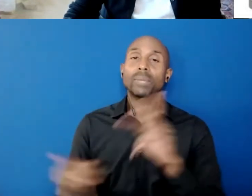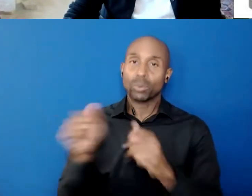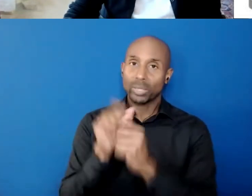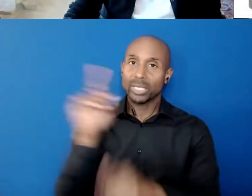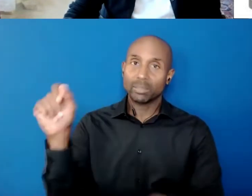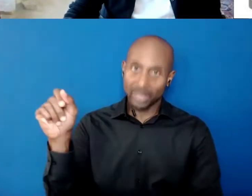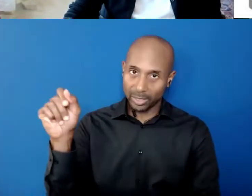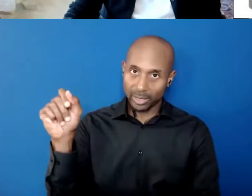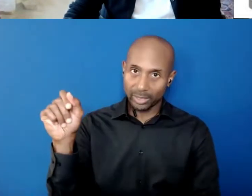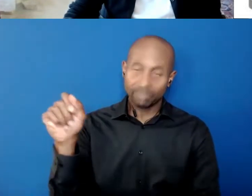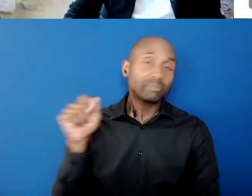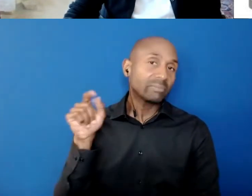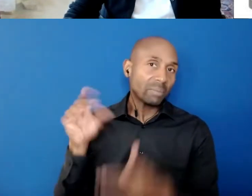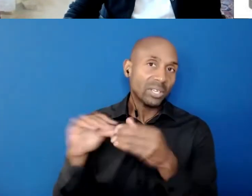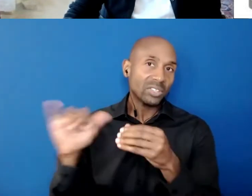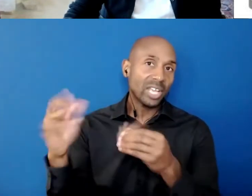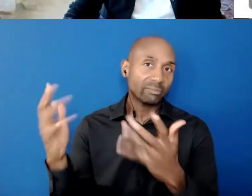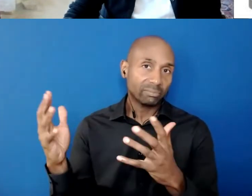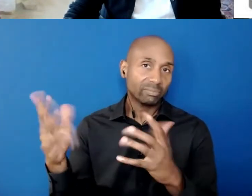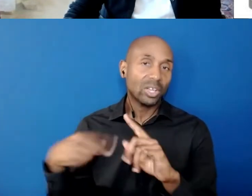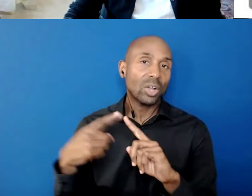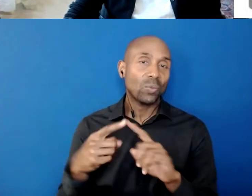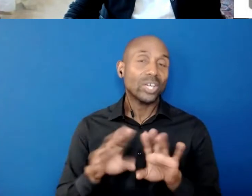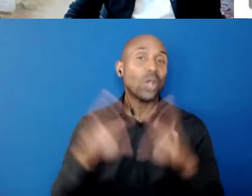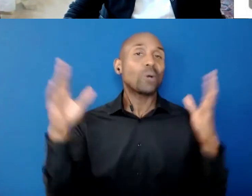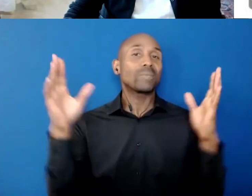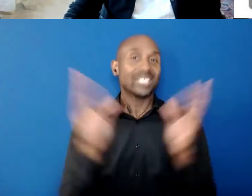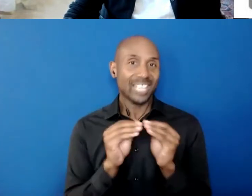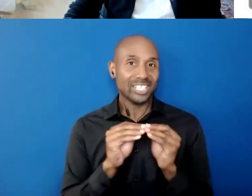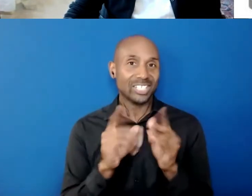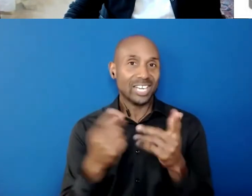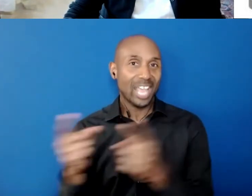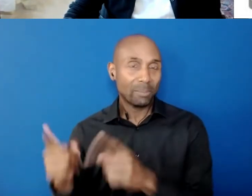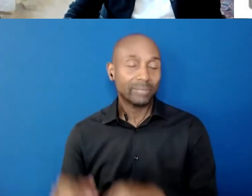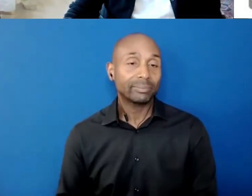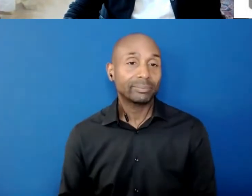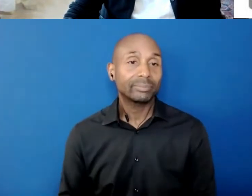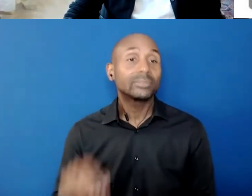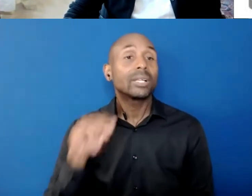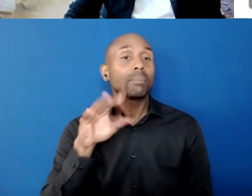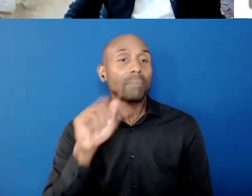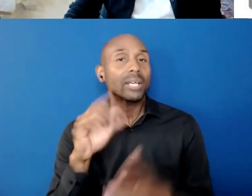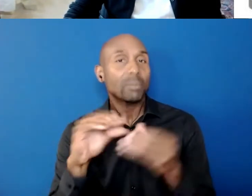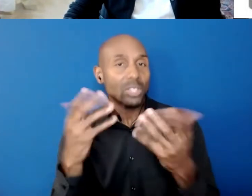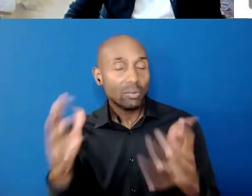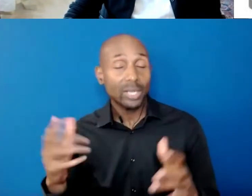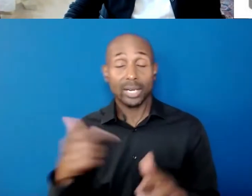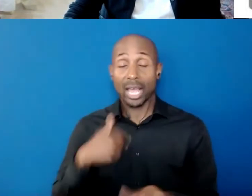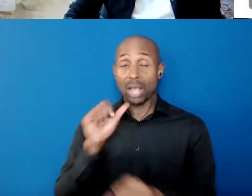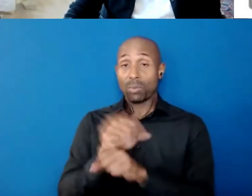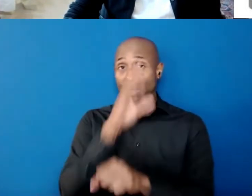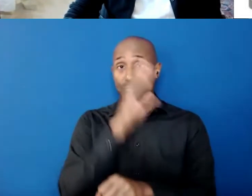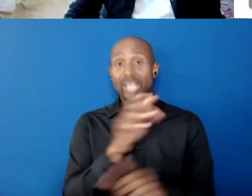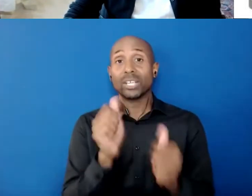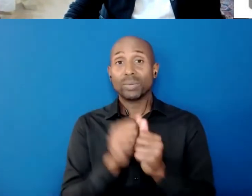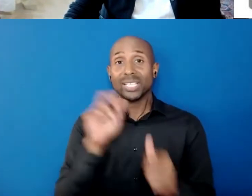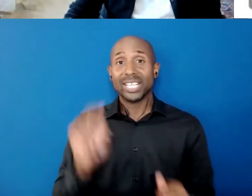disabilities. So as Monica said, I work directly with the clearinghouse. It's one of